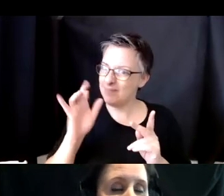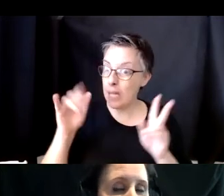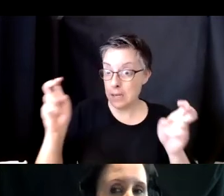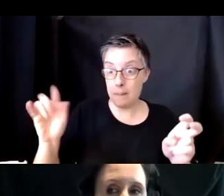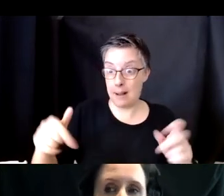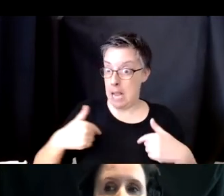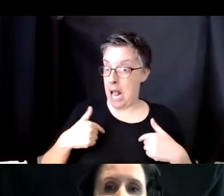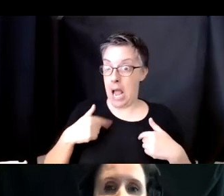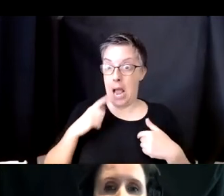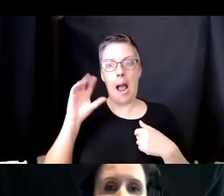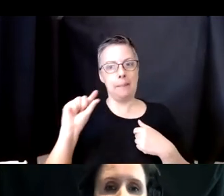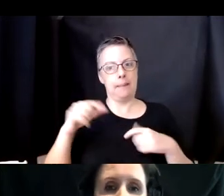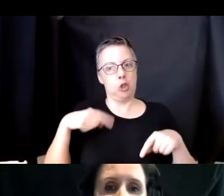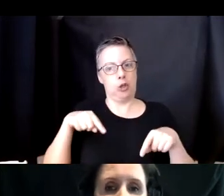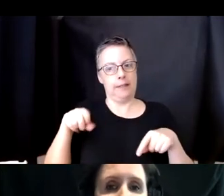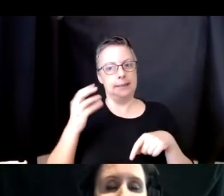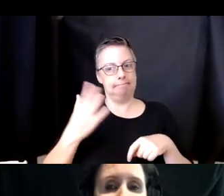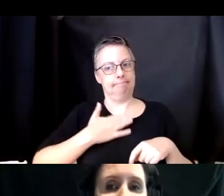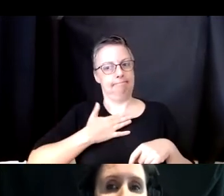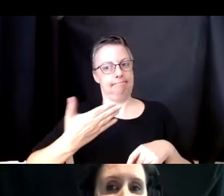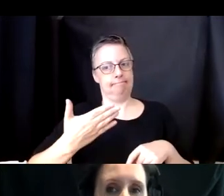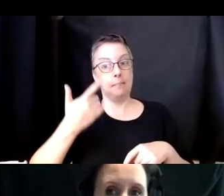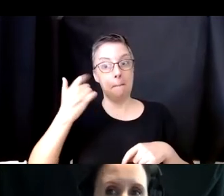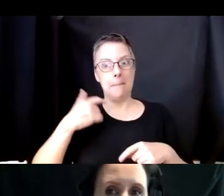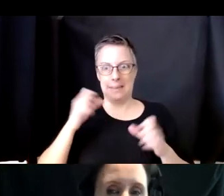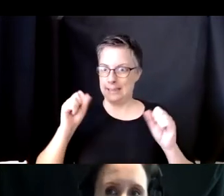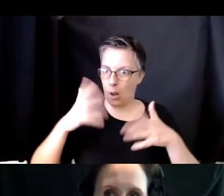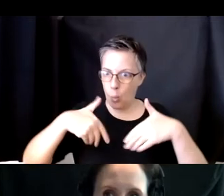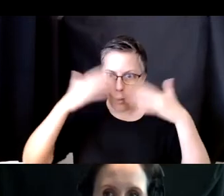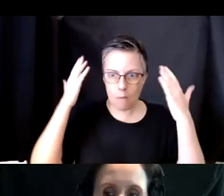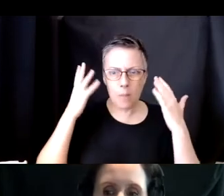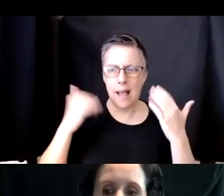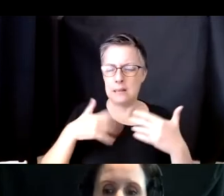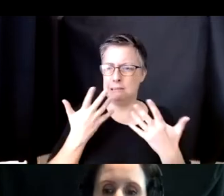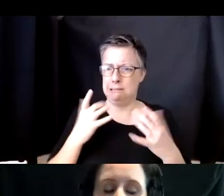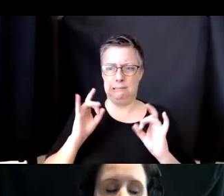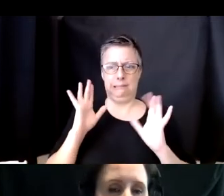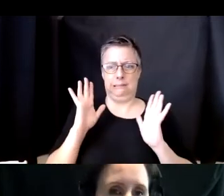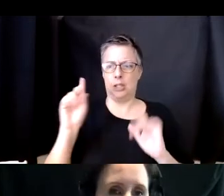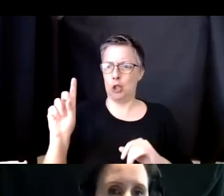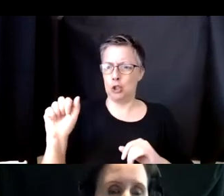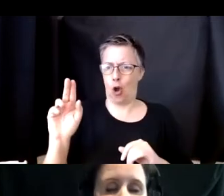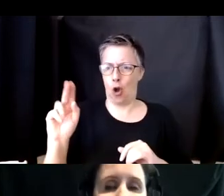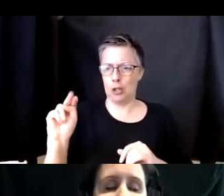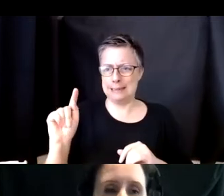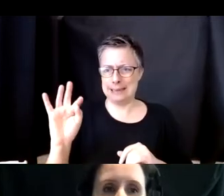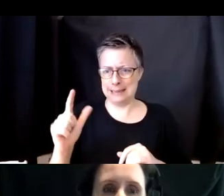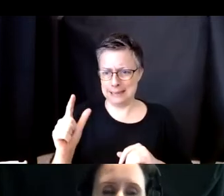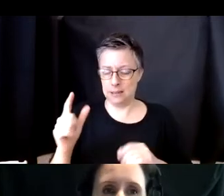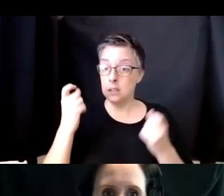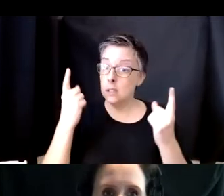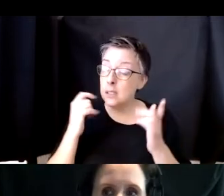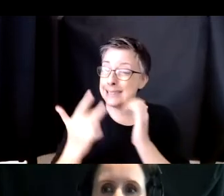I am a bit nervous about because it can be overwhelming and daunting, and technology is